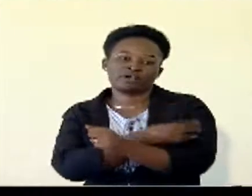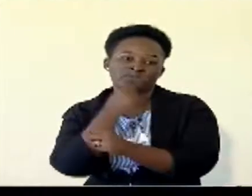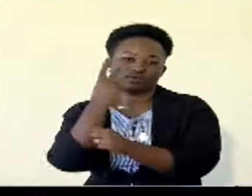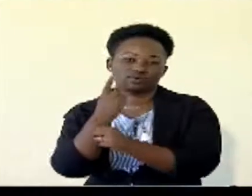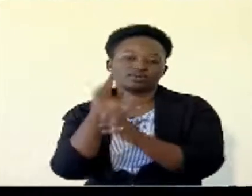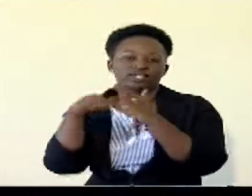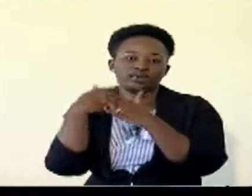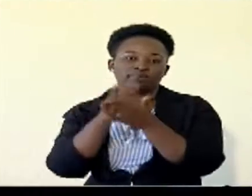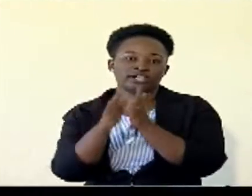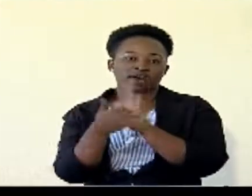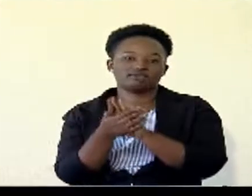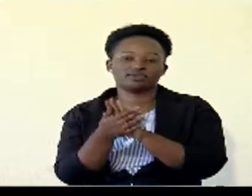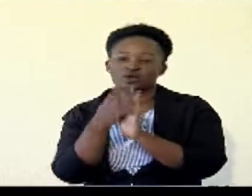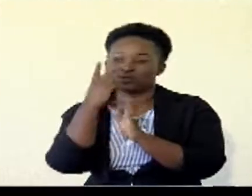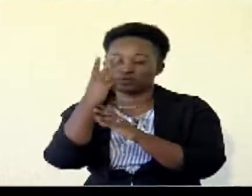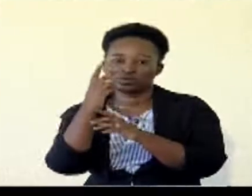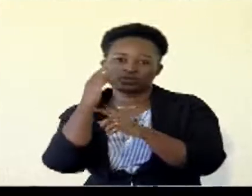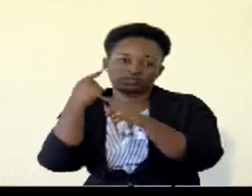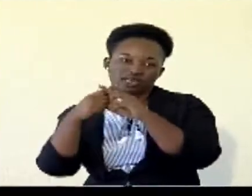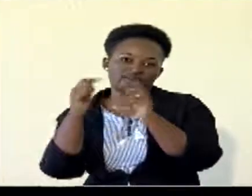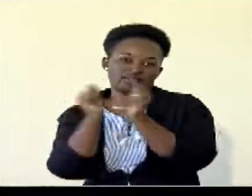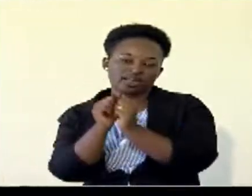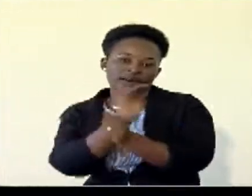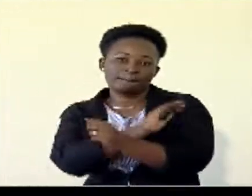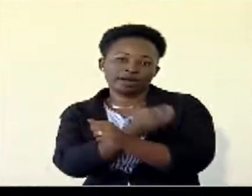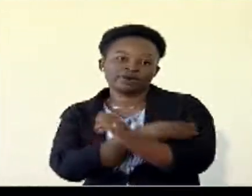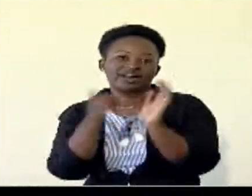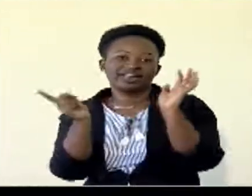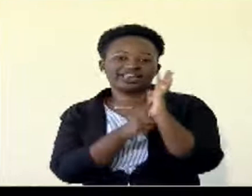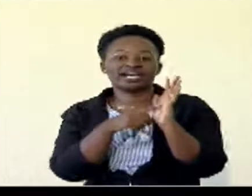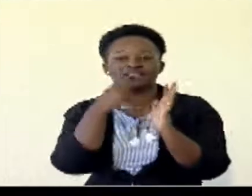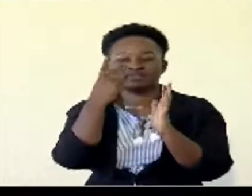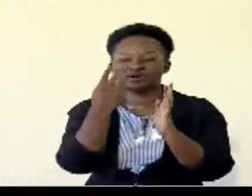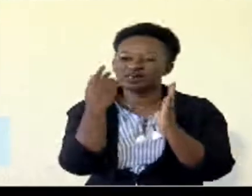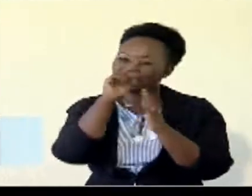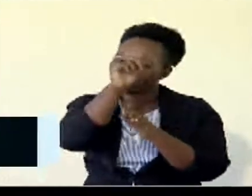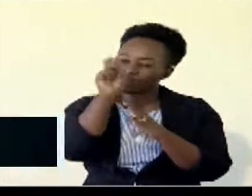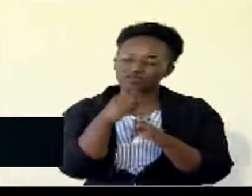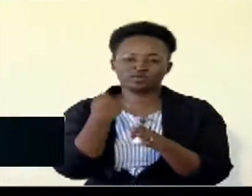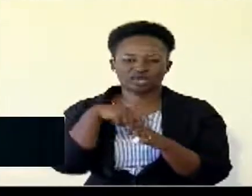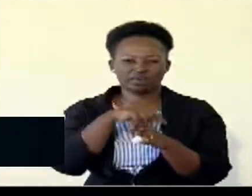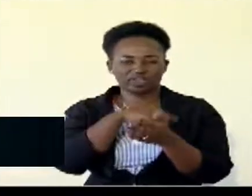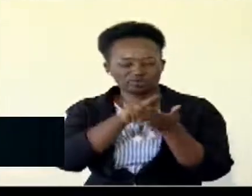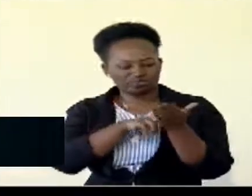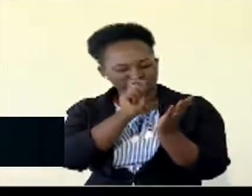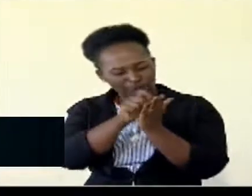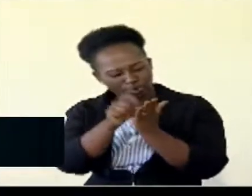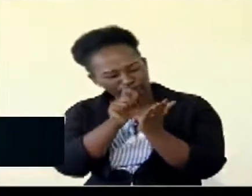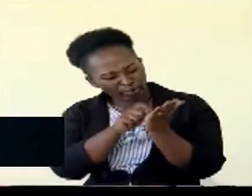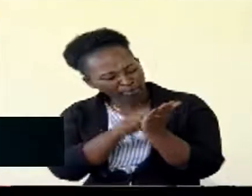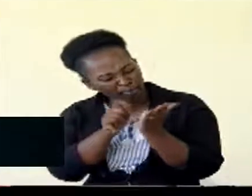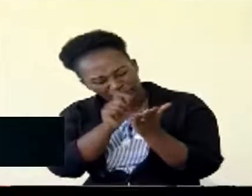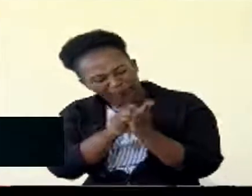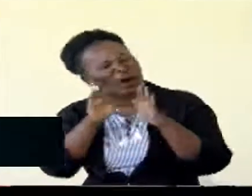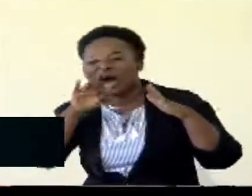becomes 2 times 10 to power negative 2. So the question is, how do we press these values on our